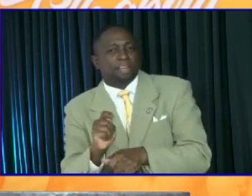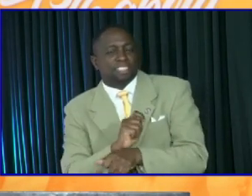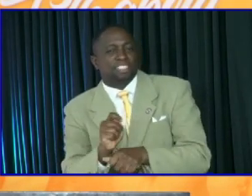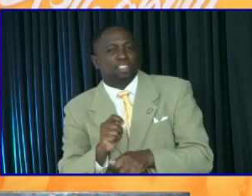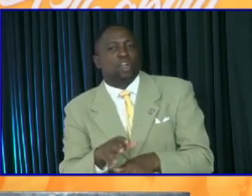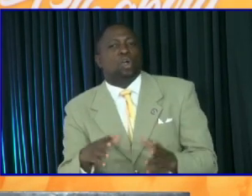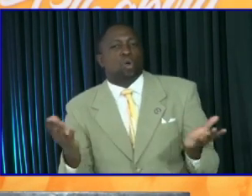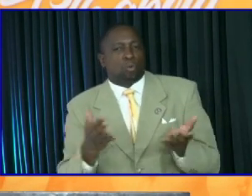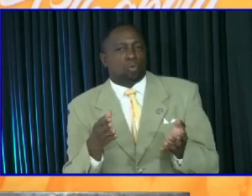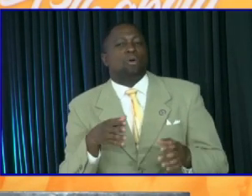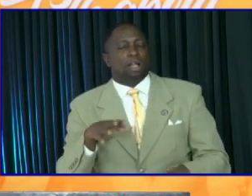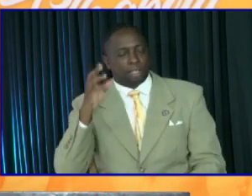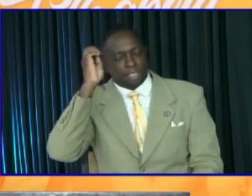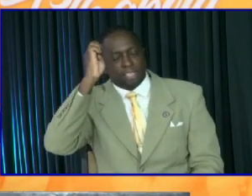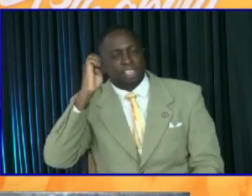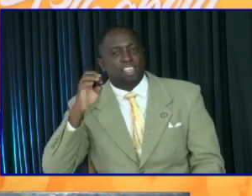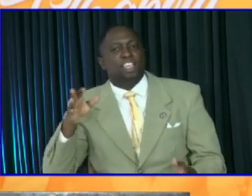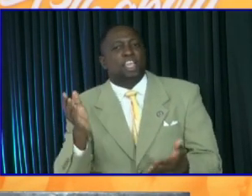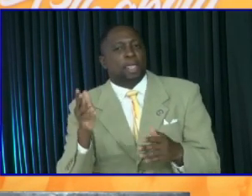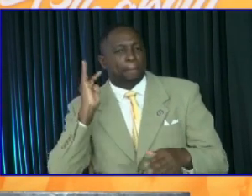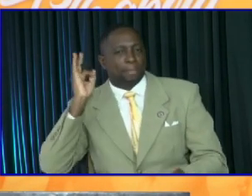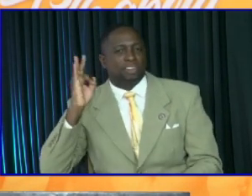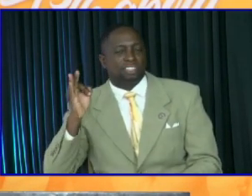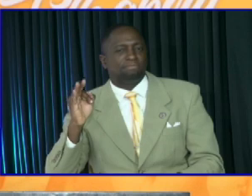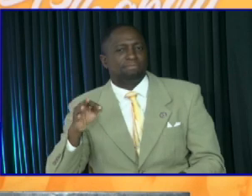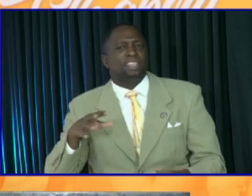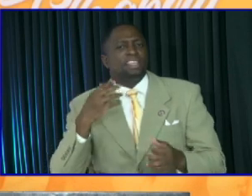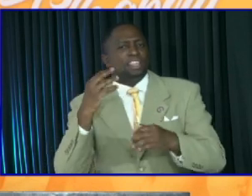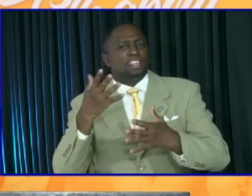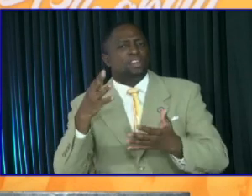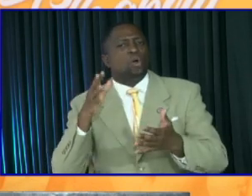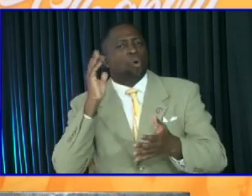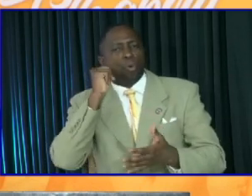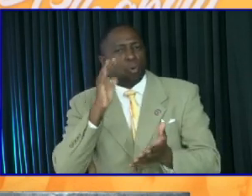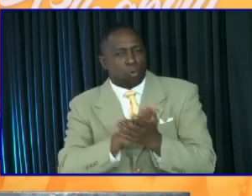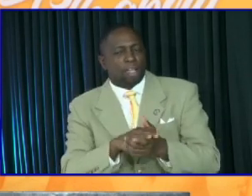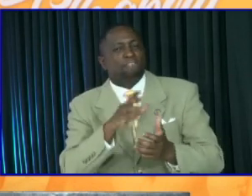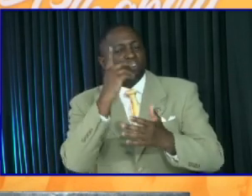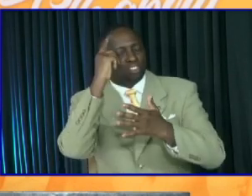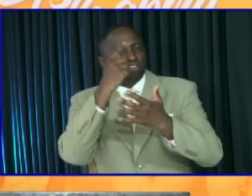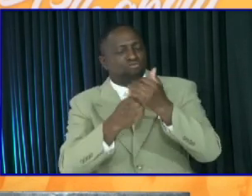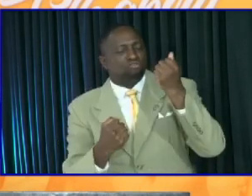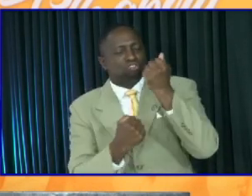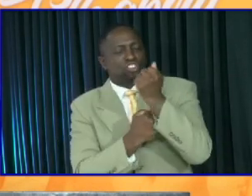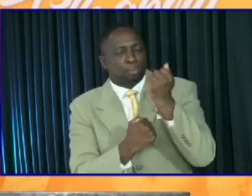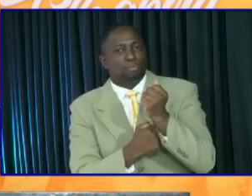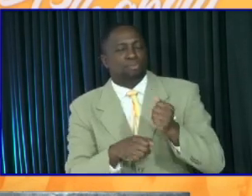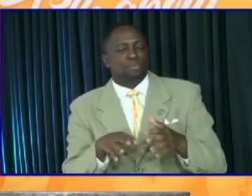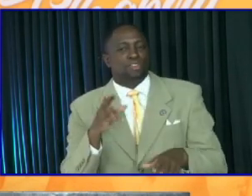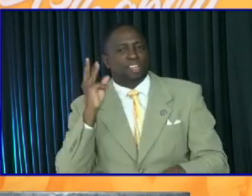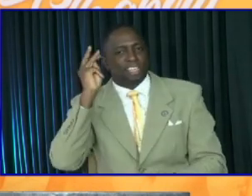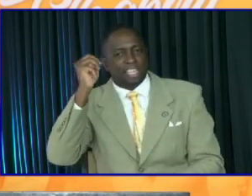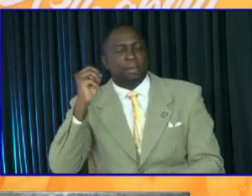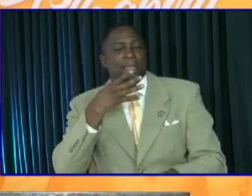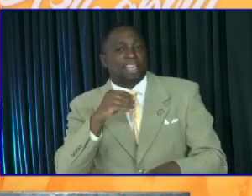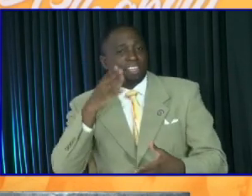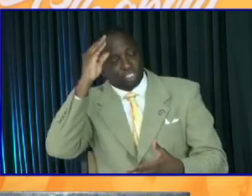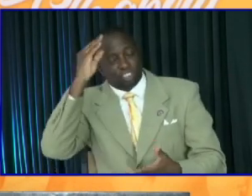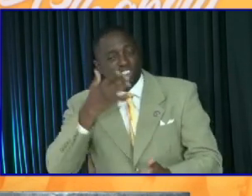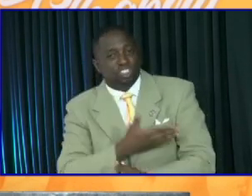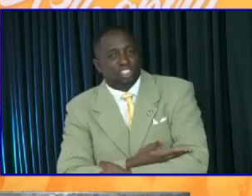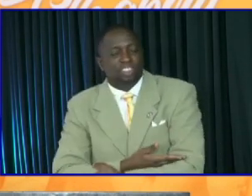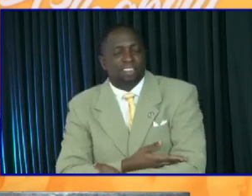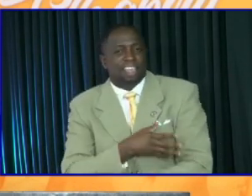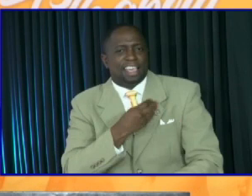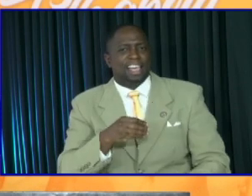he preaches. He's supported by his dear wife and their son. And I'm very, very certain that